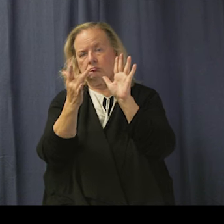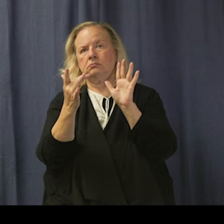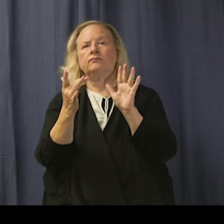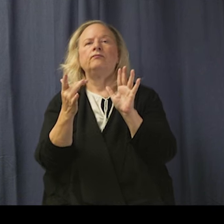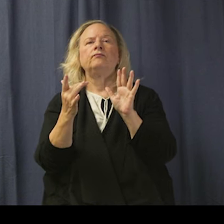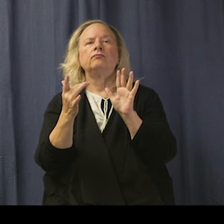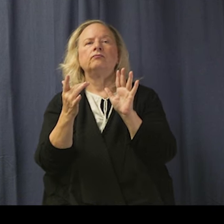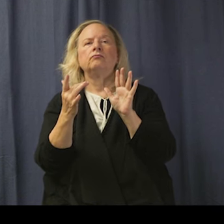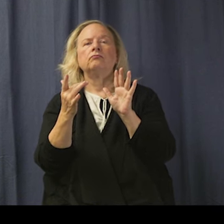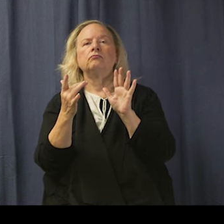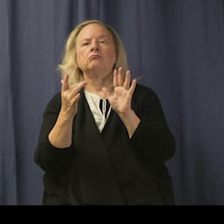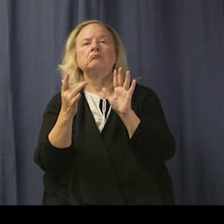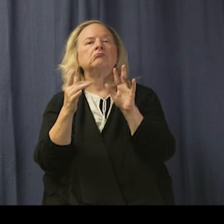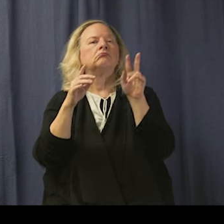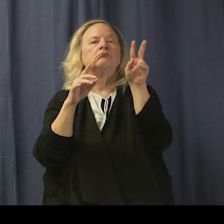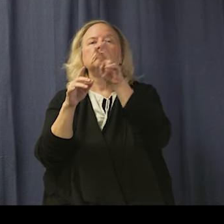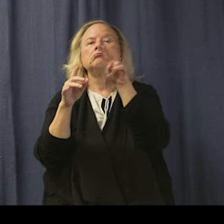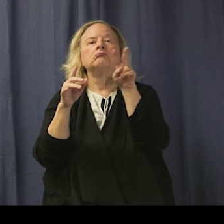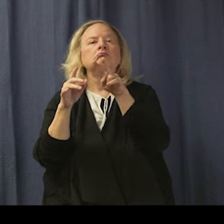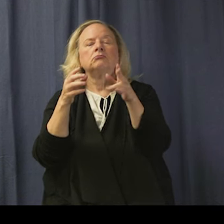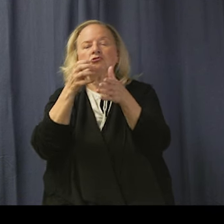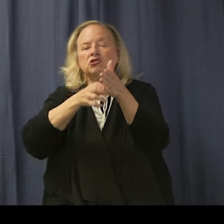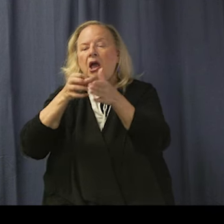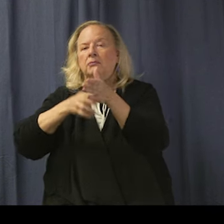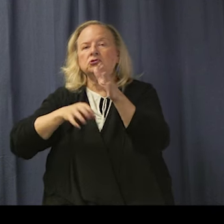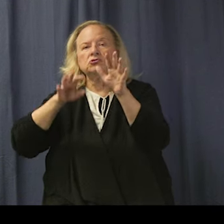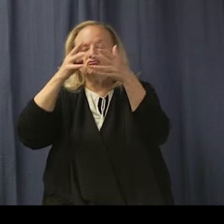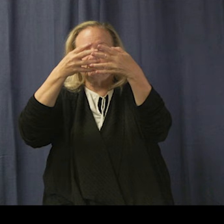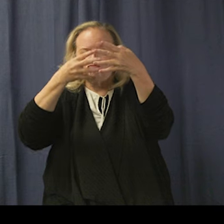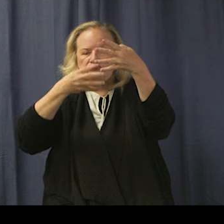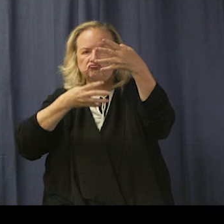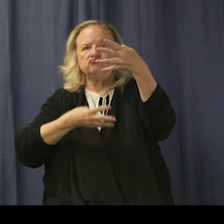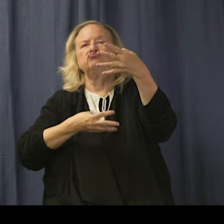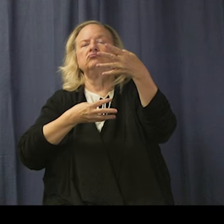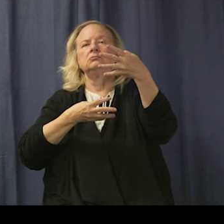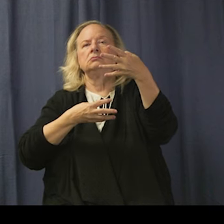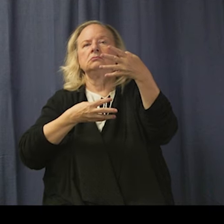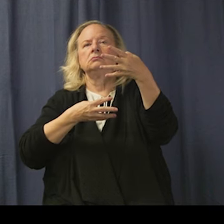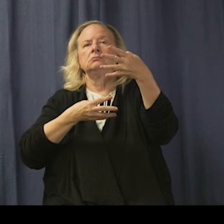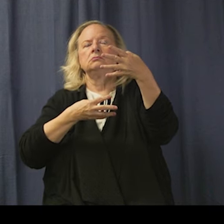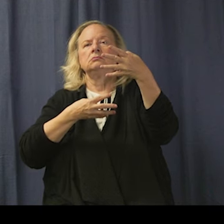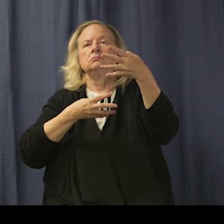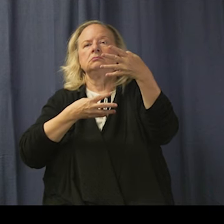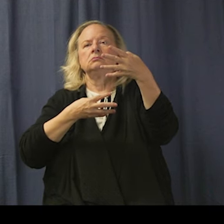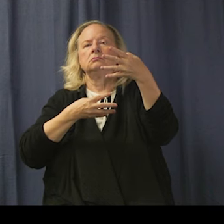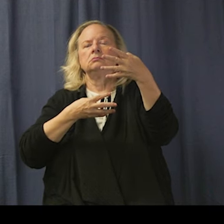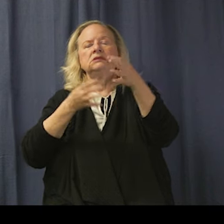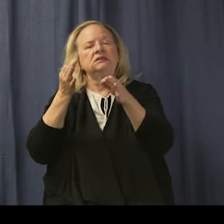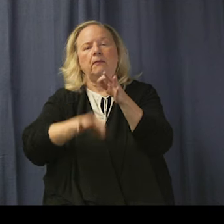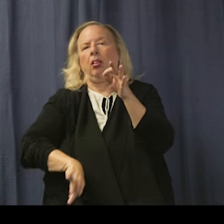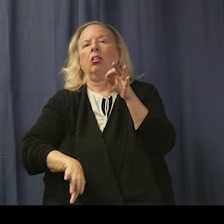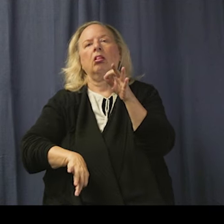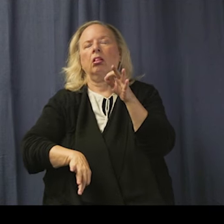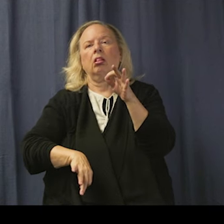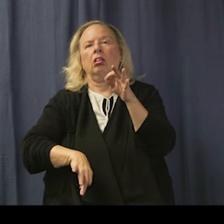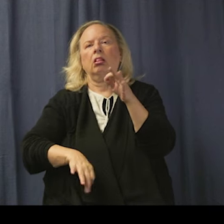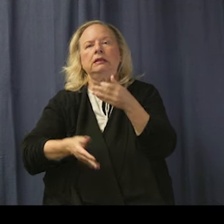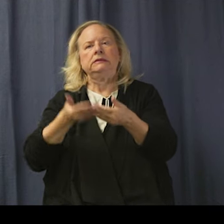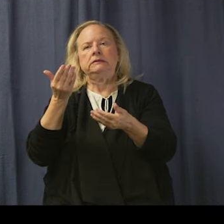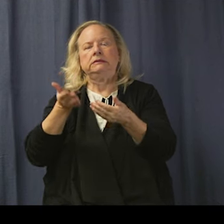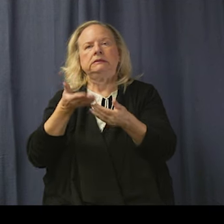And here it is. You can see all the chapters of that book laid out in front of your eyes. Very simple and very